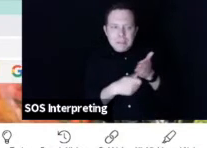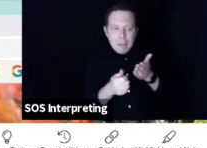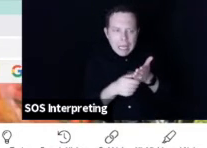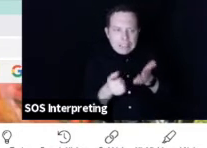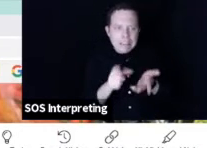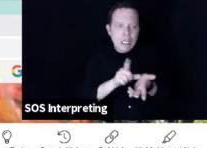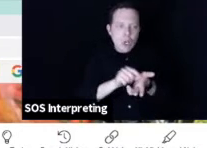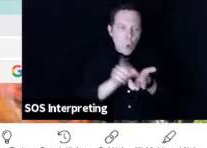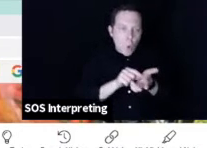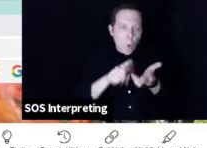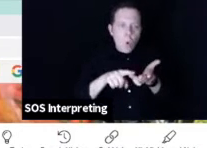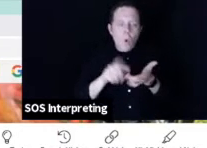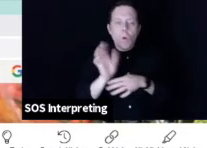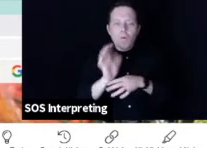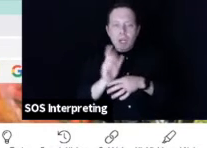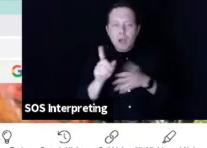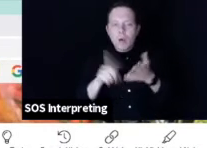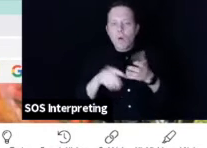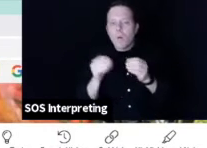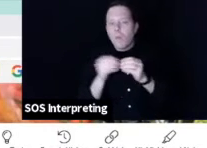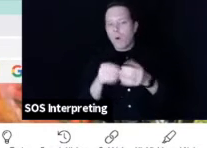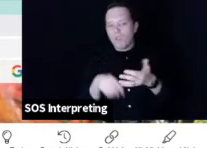stories, videos, and more.